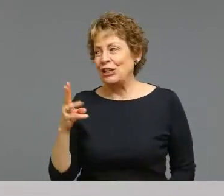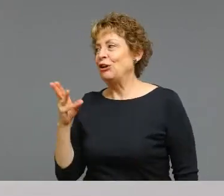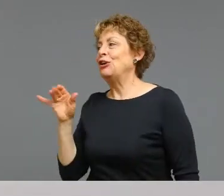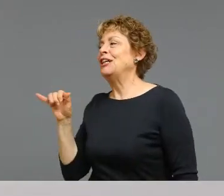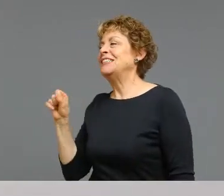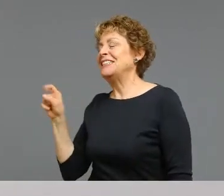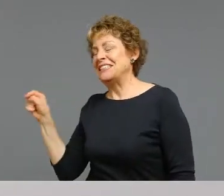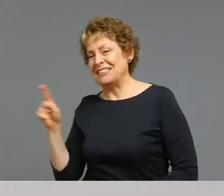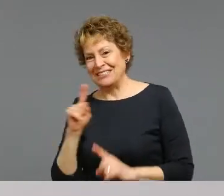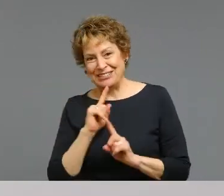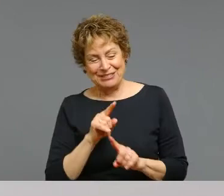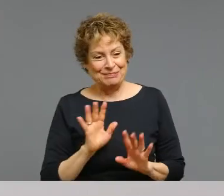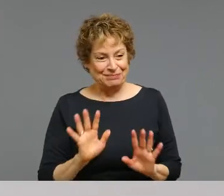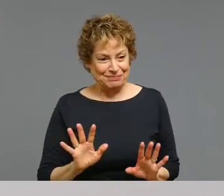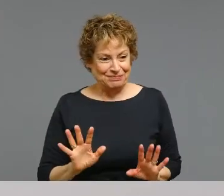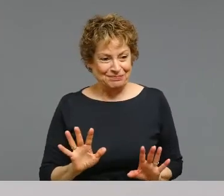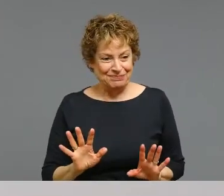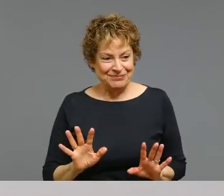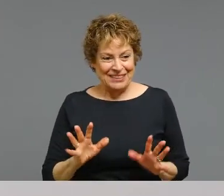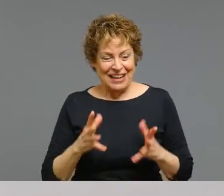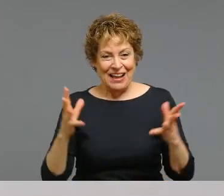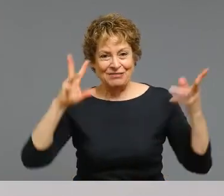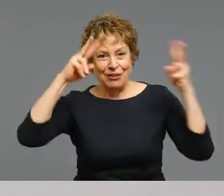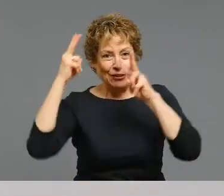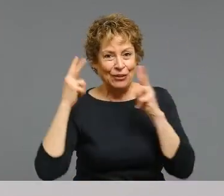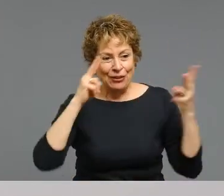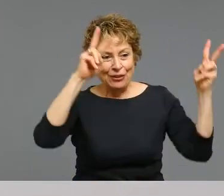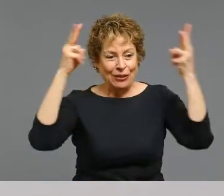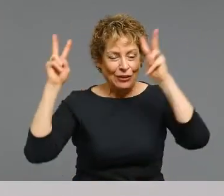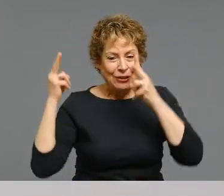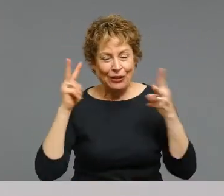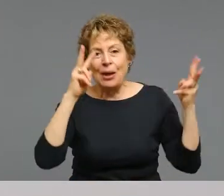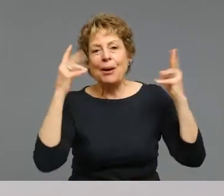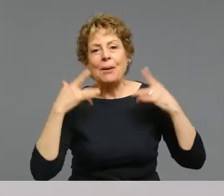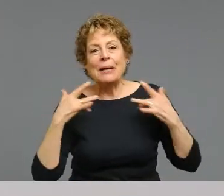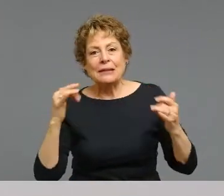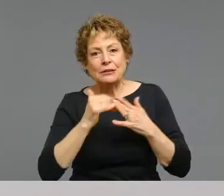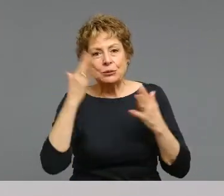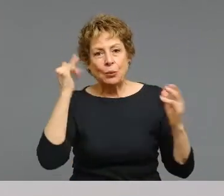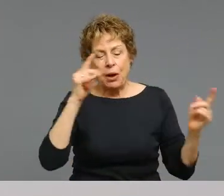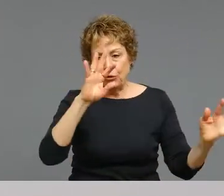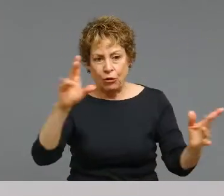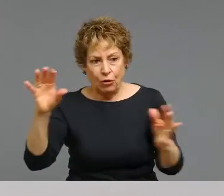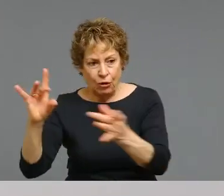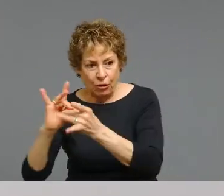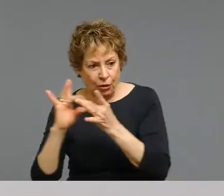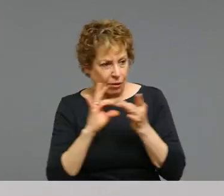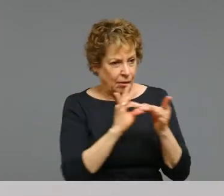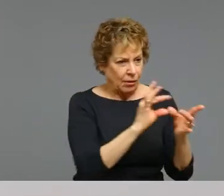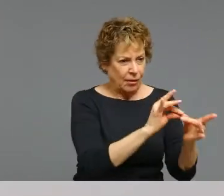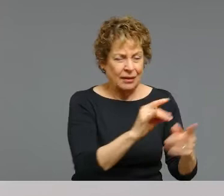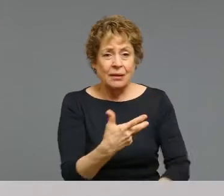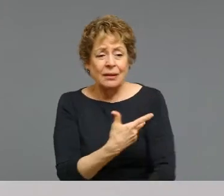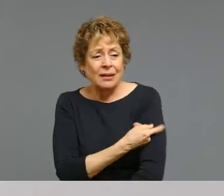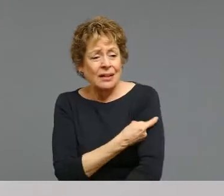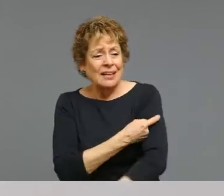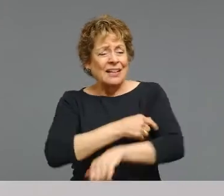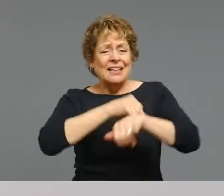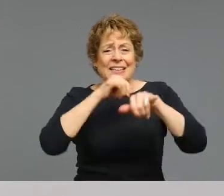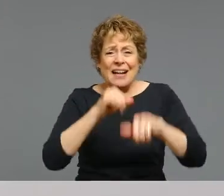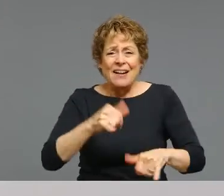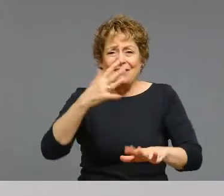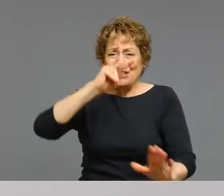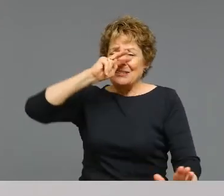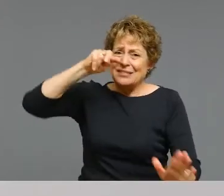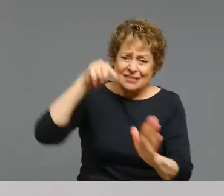went through the exact same clinical trials as all of our other vaccines. They sped up the manufacturing